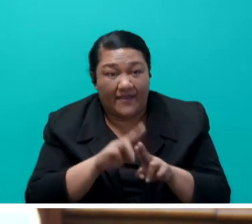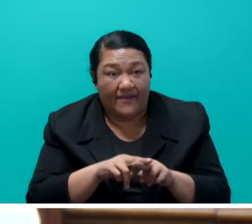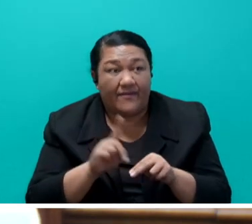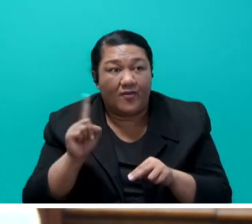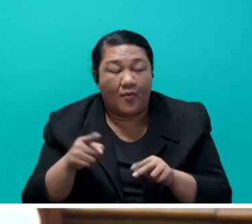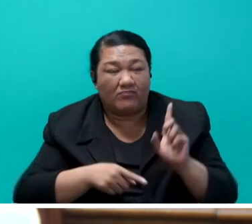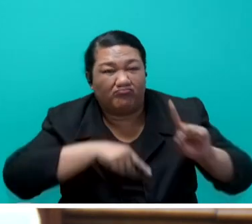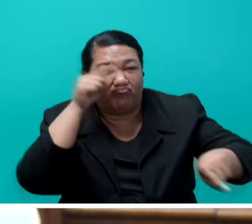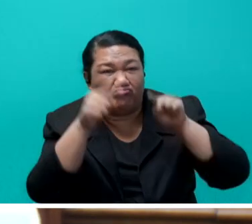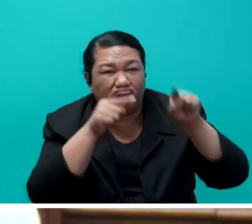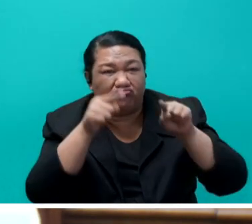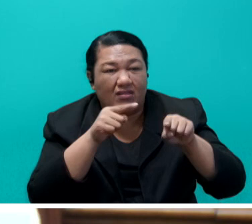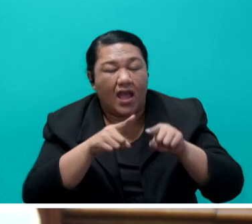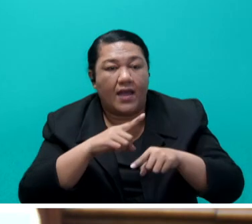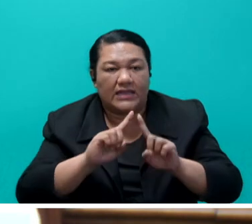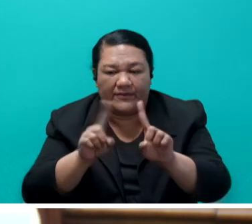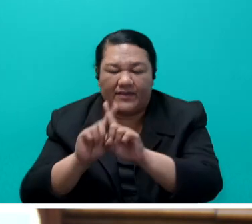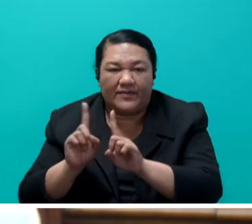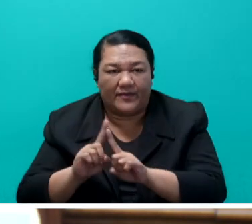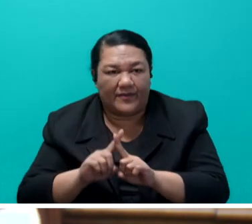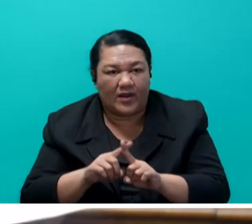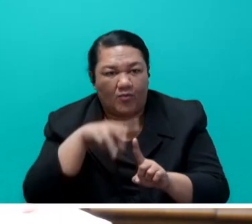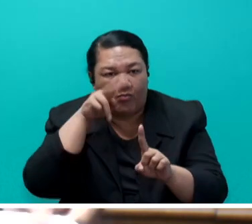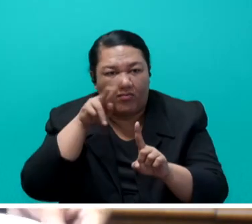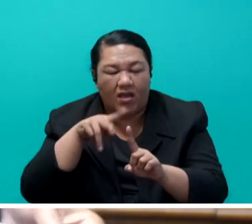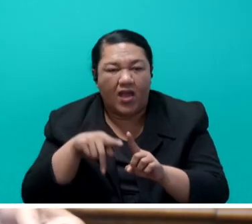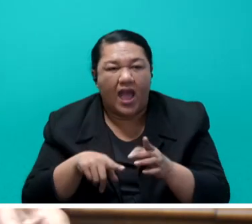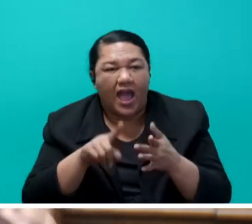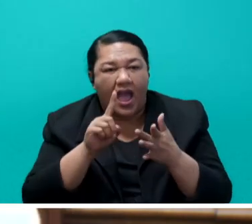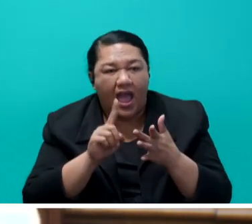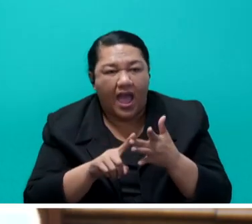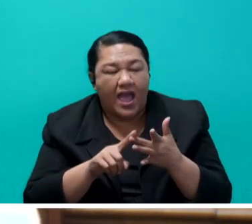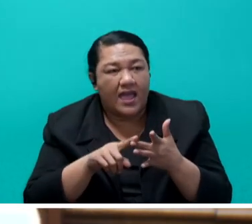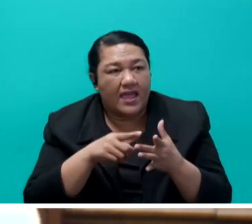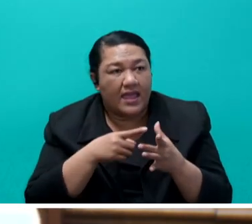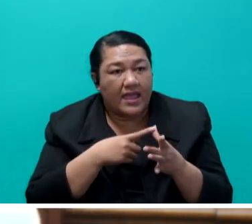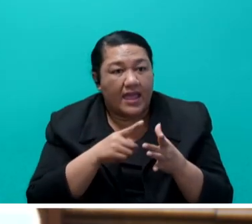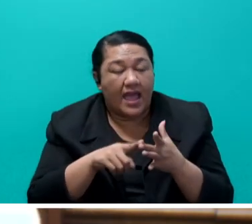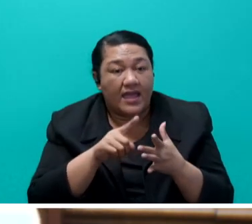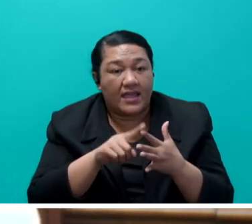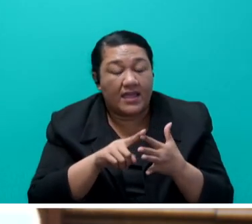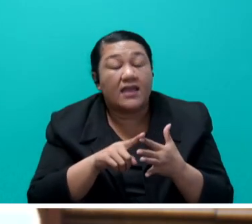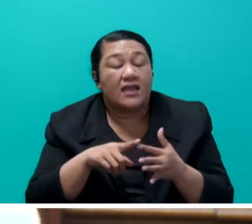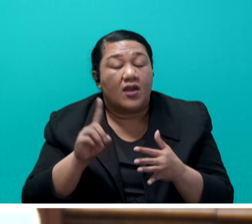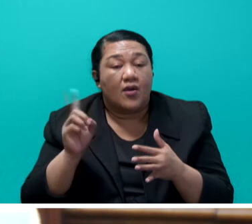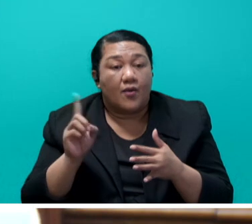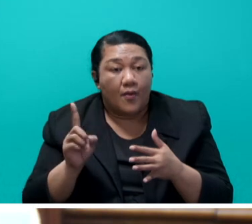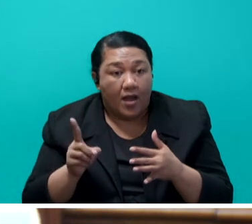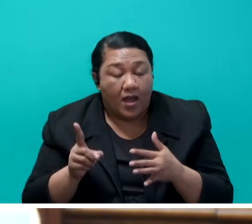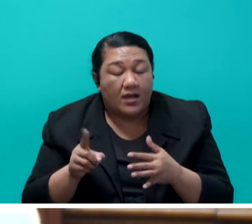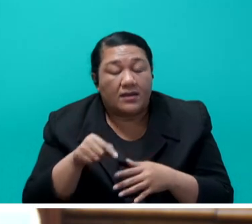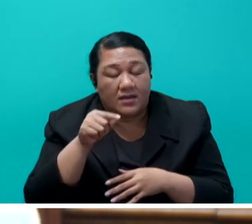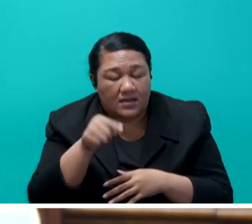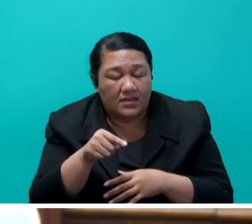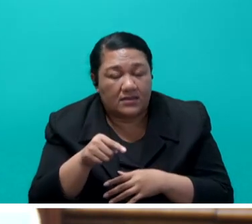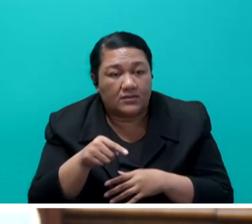certain aspects of the IAEA report, it is essential to note that Professor Tony Hooker, a